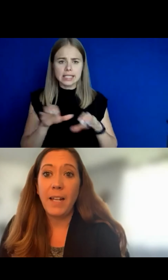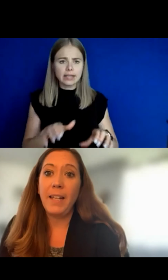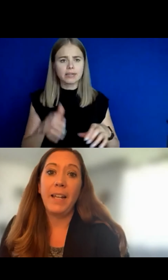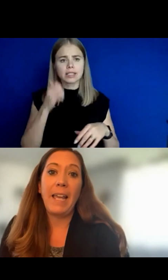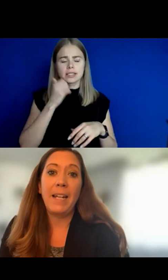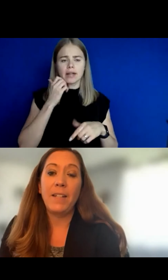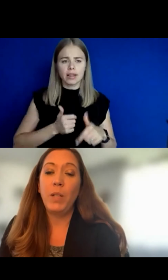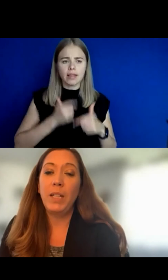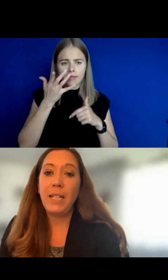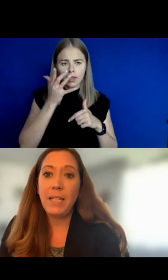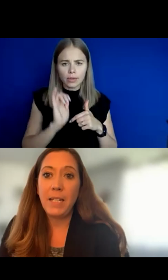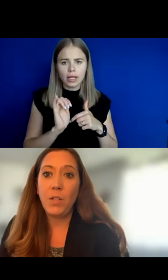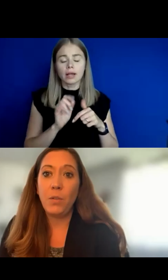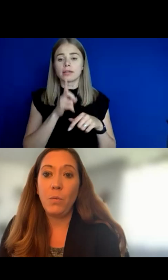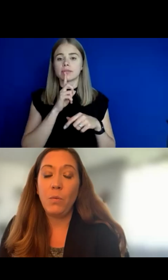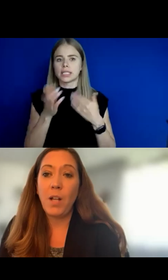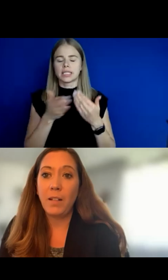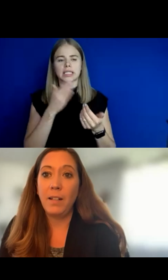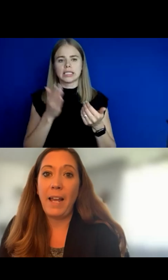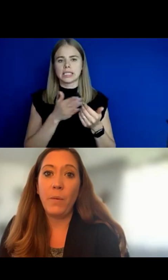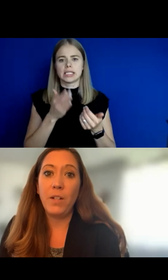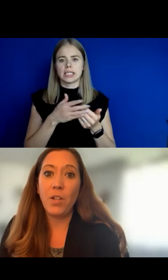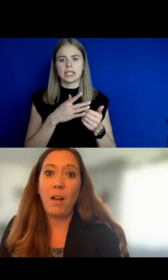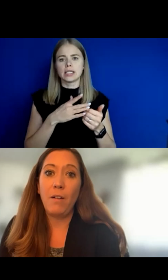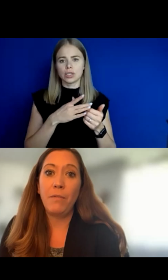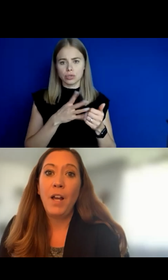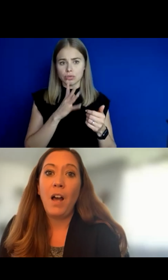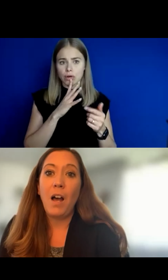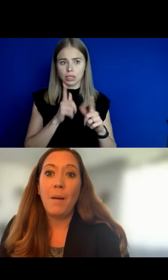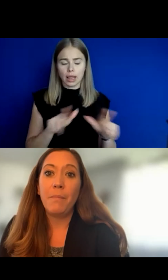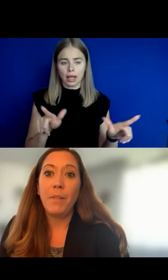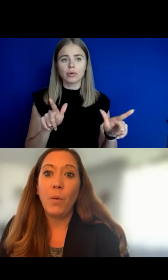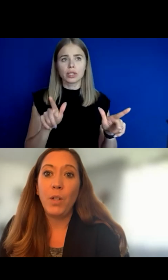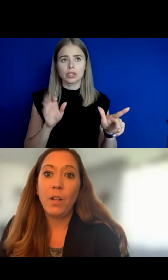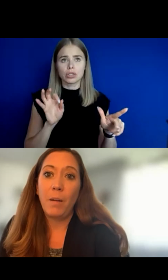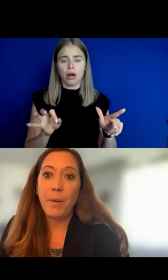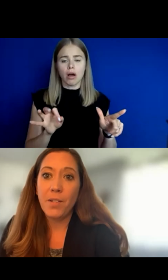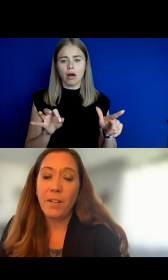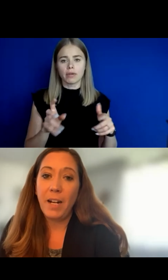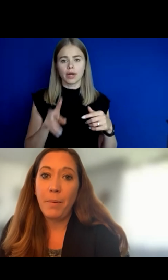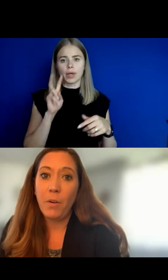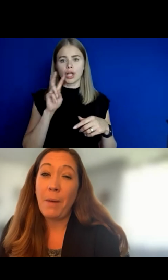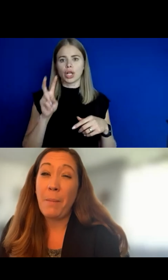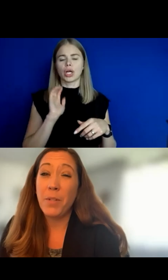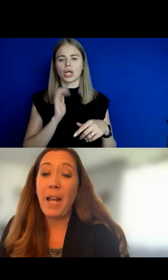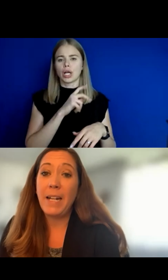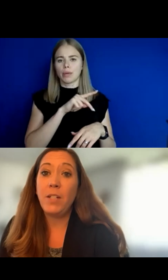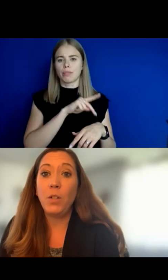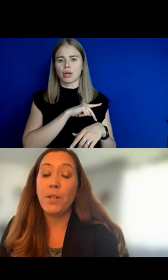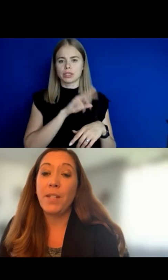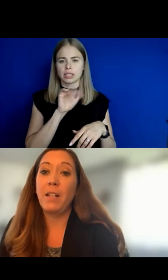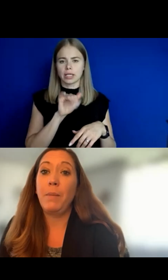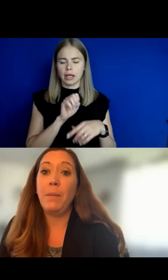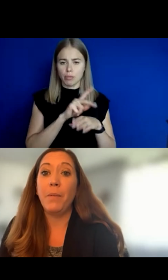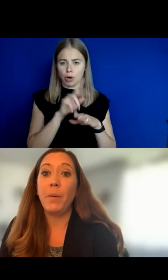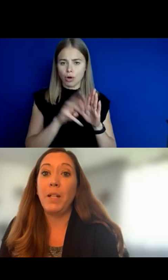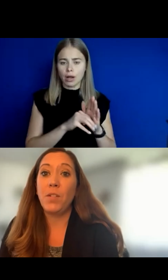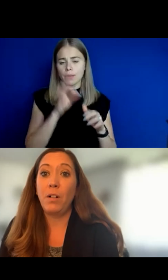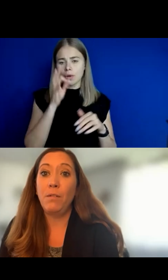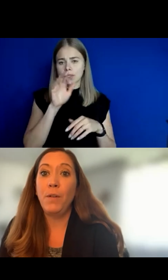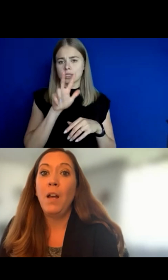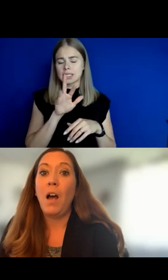looks like. Again, it's really easy to talk the language of, when you look at our personal care program, almost 92% of the people